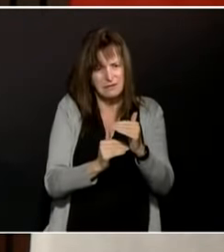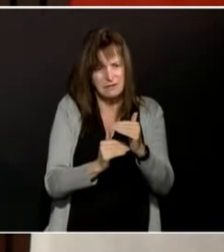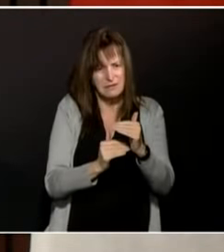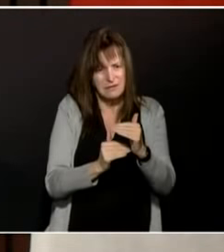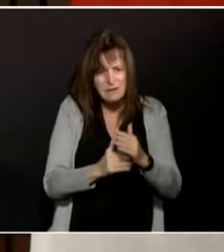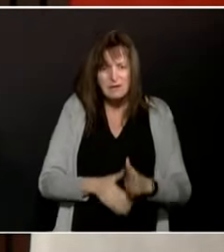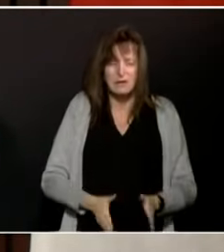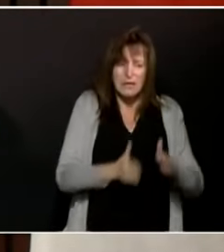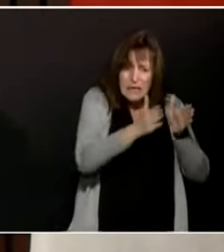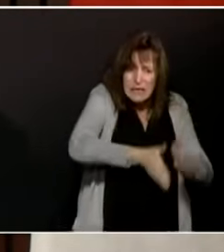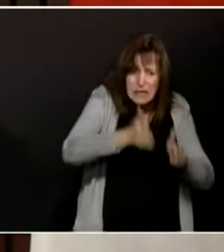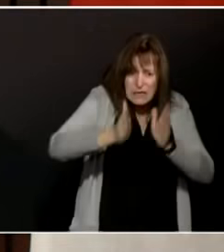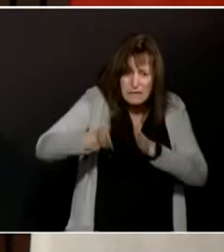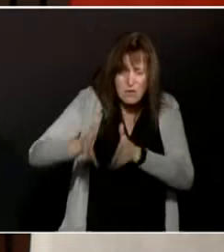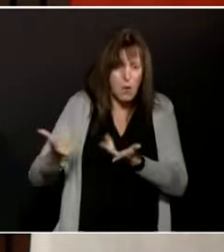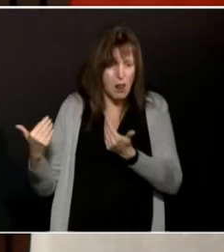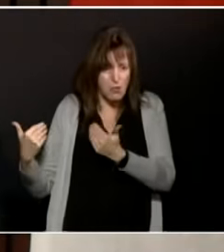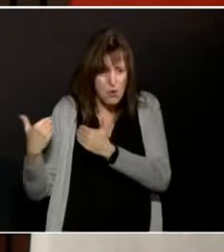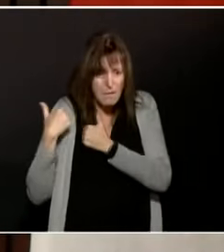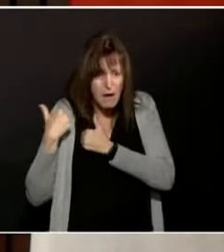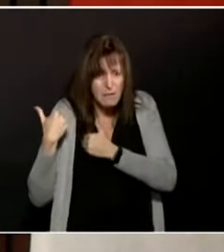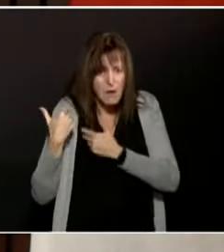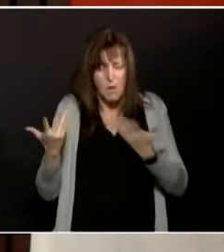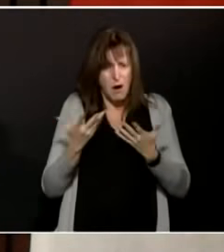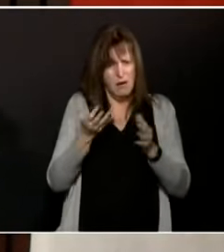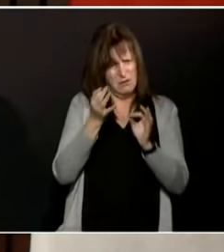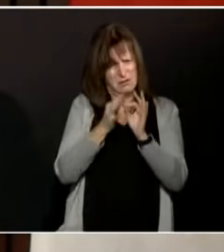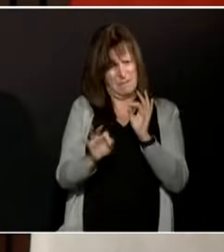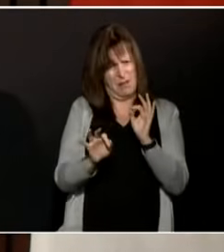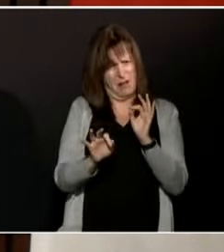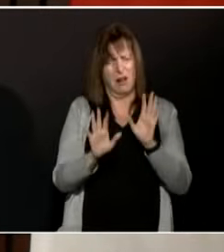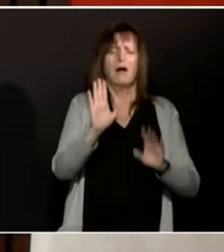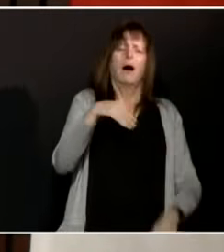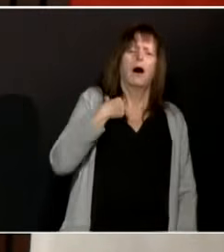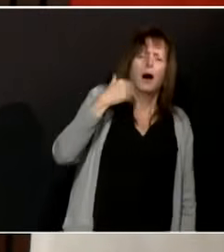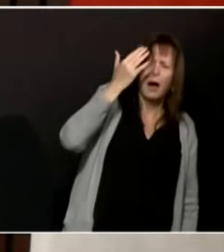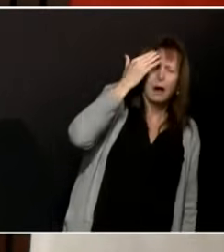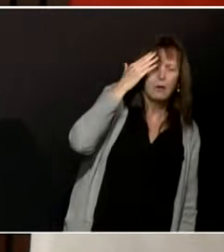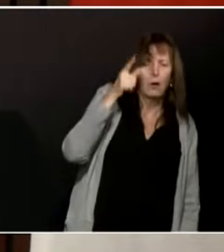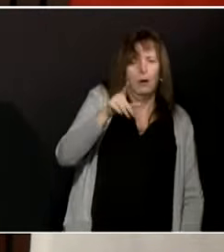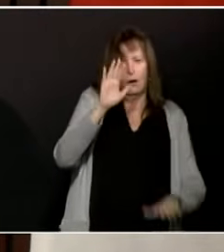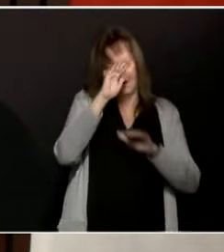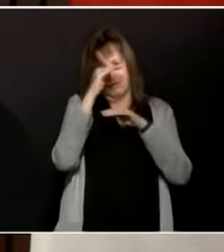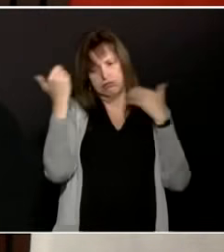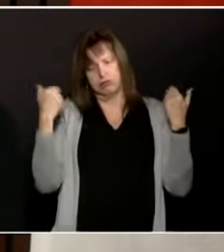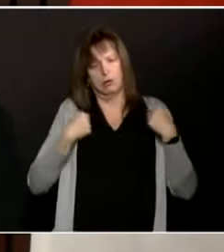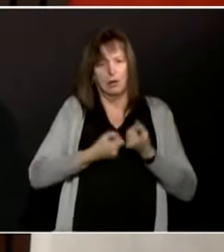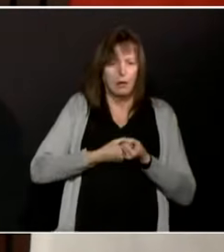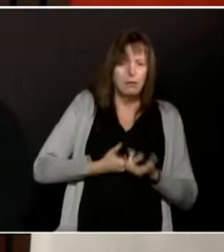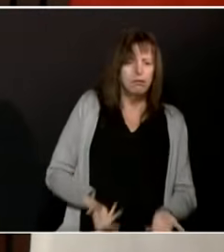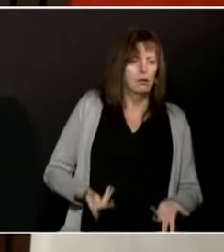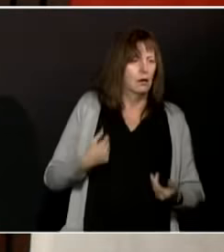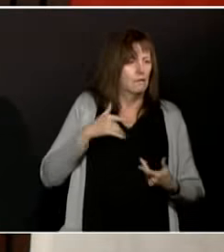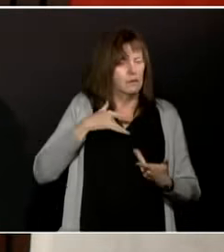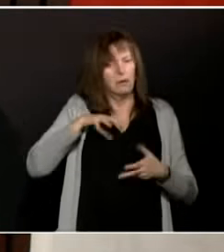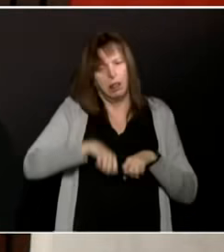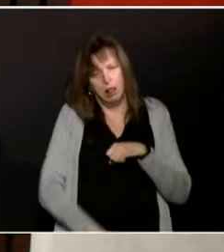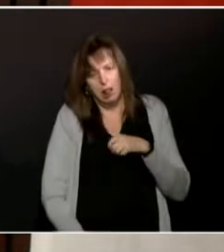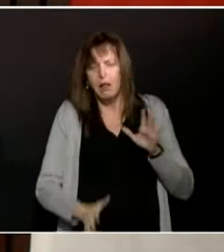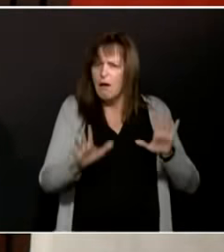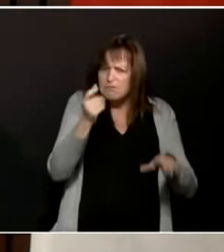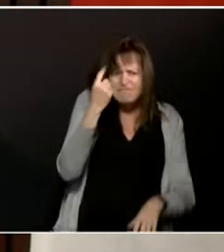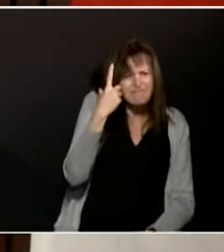know we're tired, I know we're demoralized, and I know some of us are heartbroken. And I know that all of us want to take a